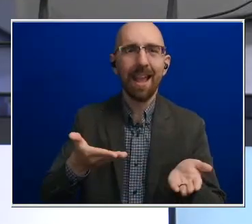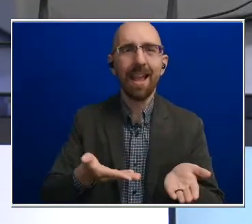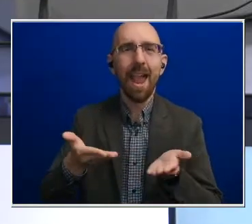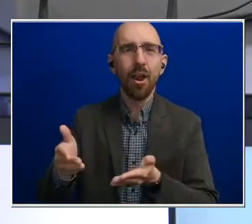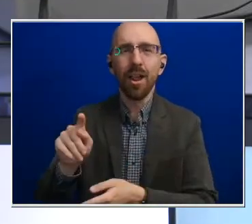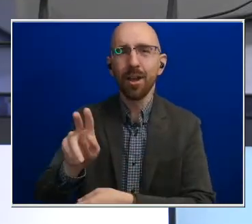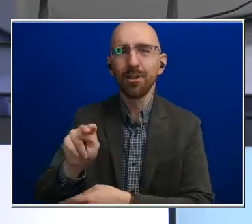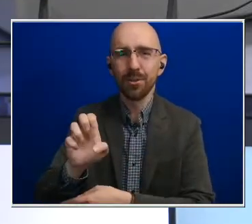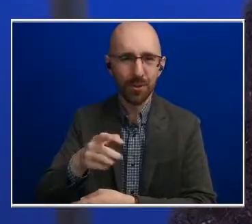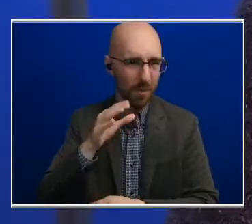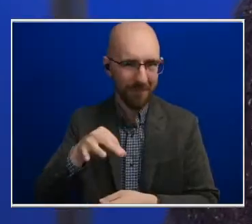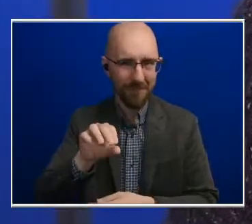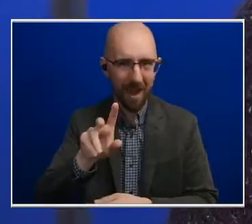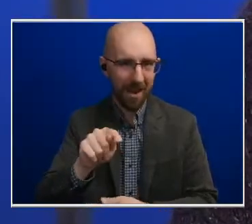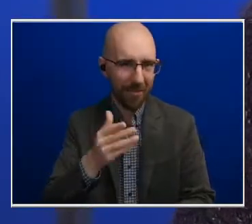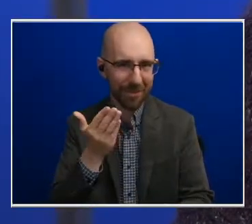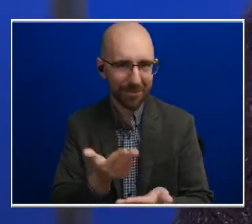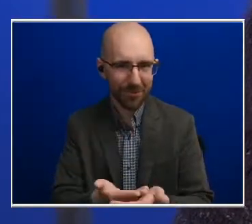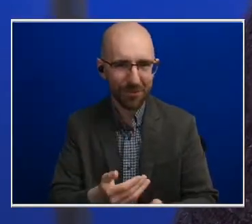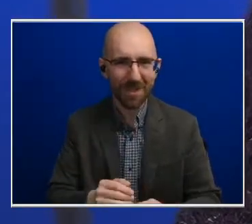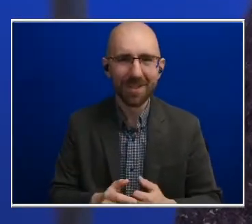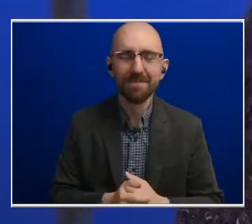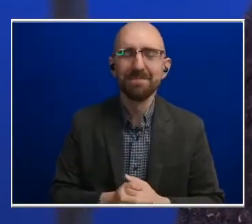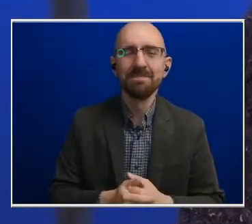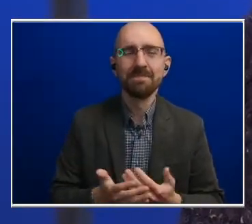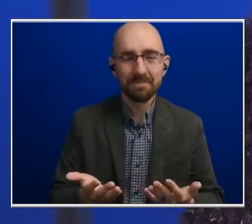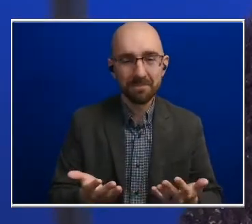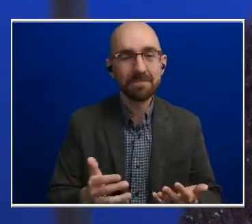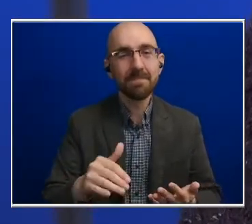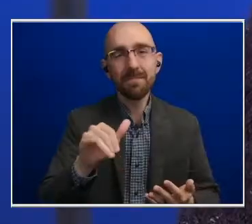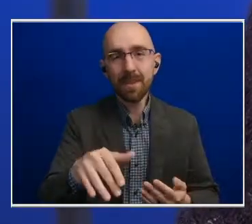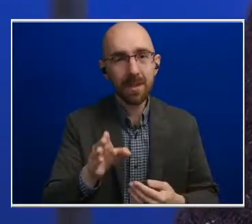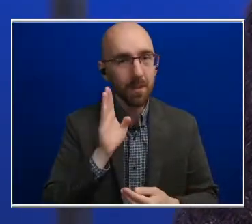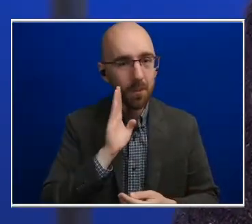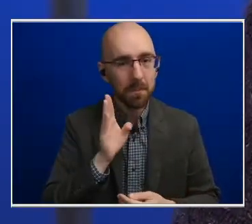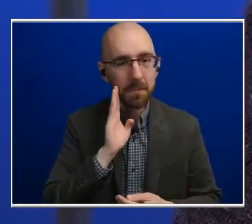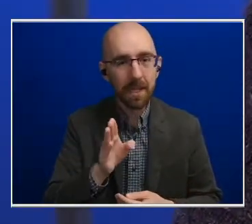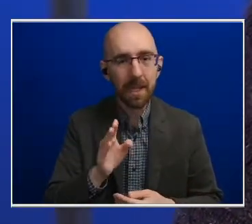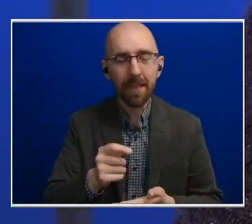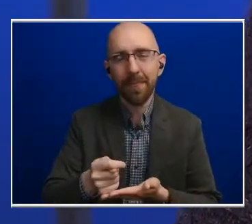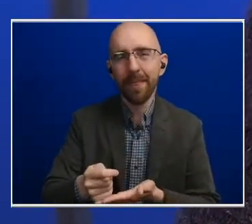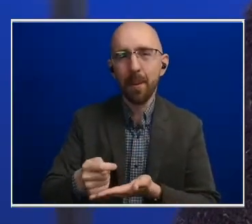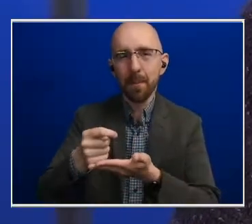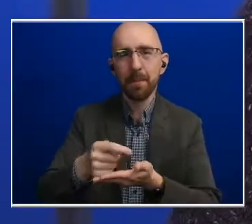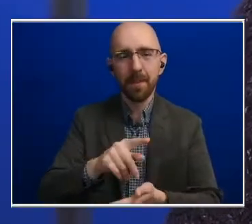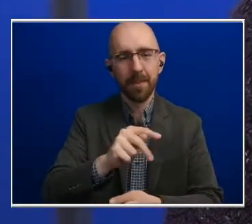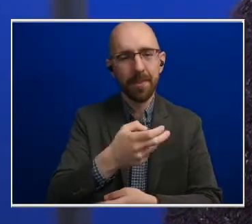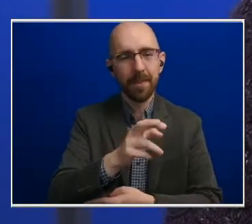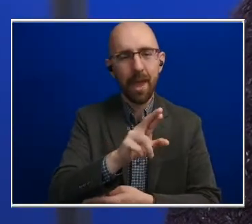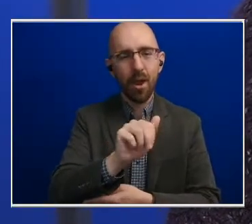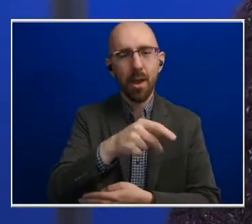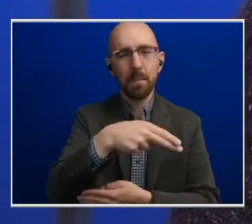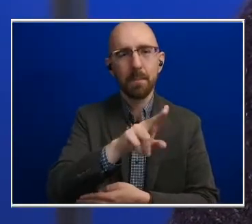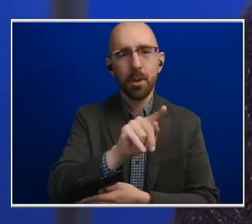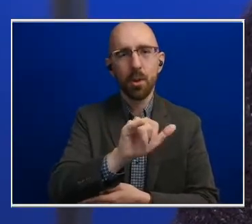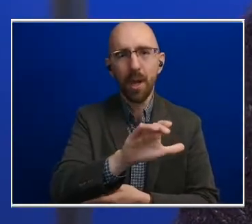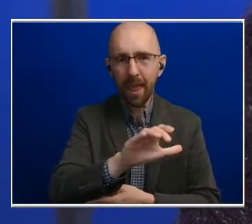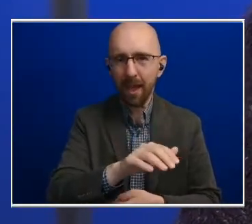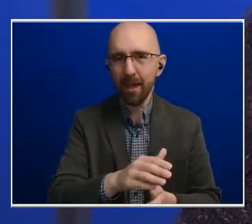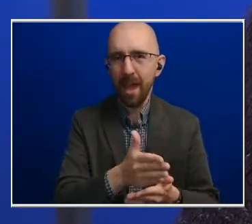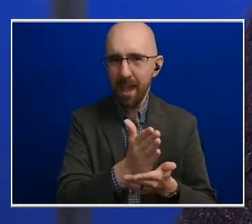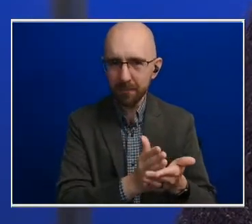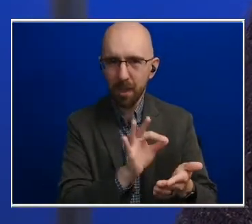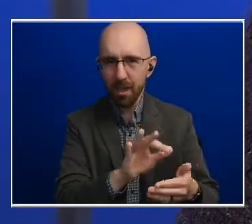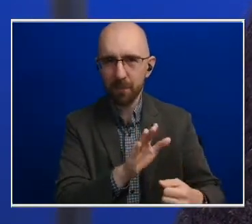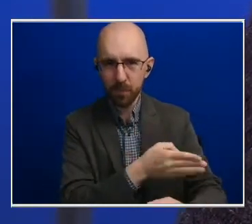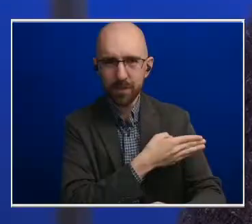true. So that would be the therapeutic aspect of music. It is